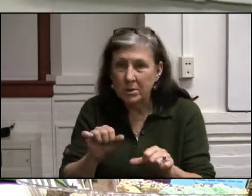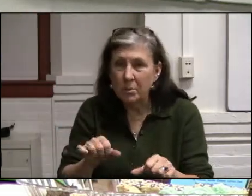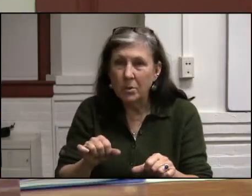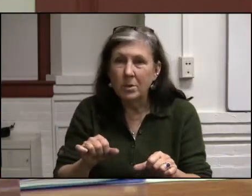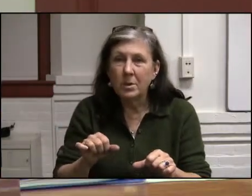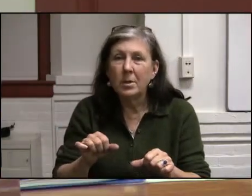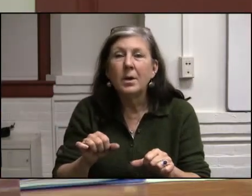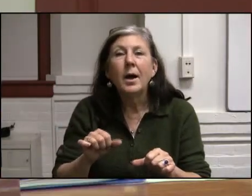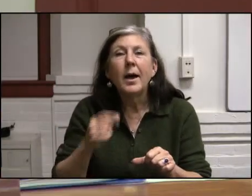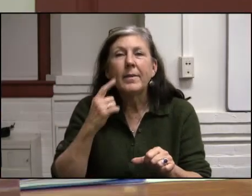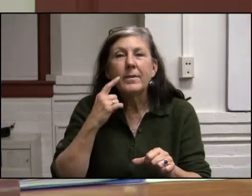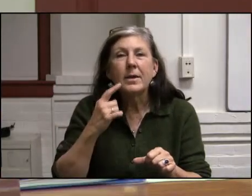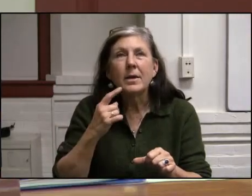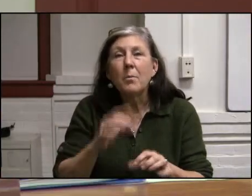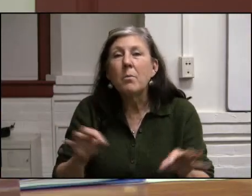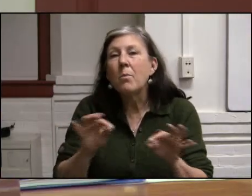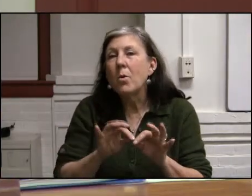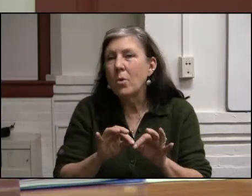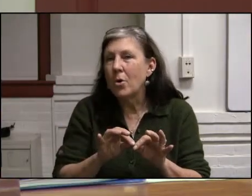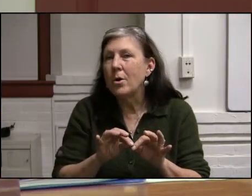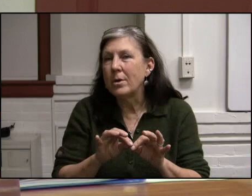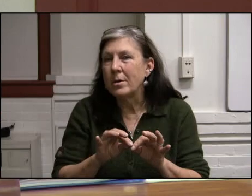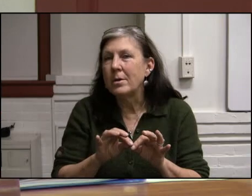I think the important thing about